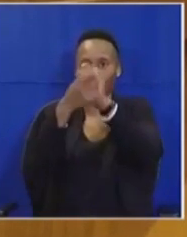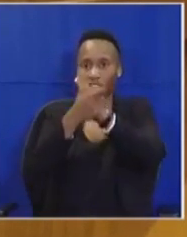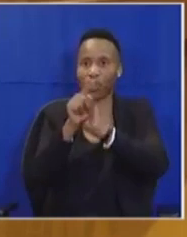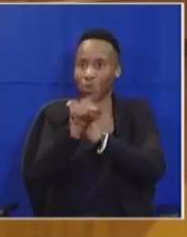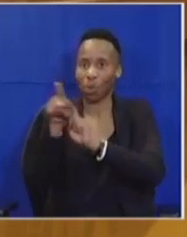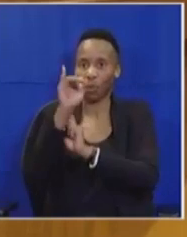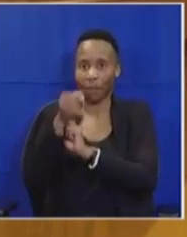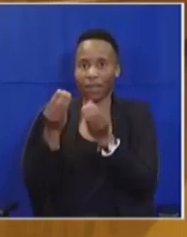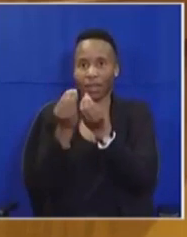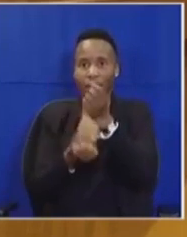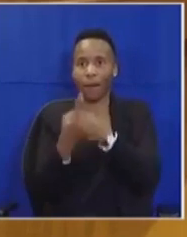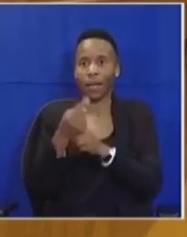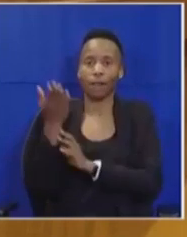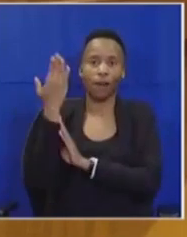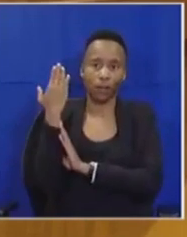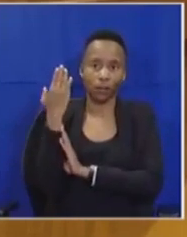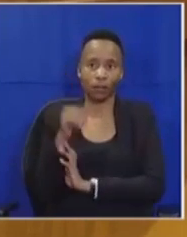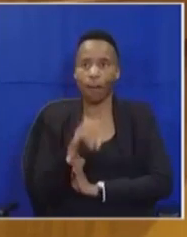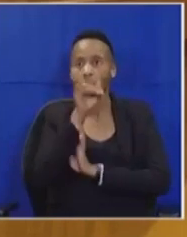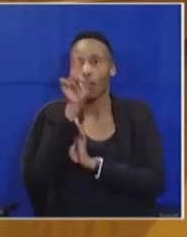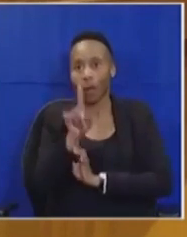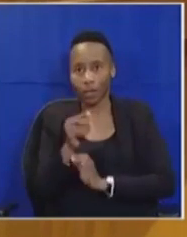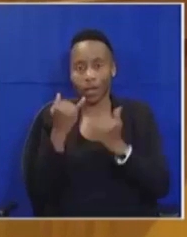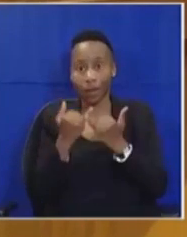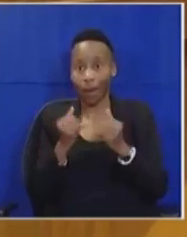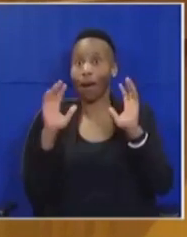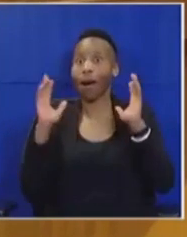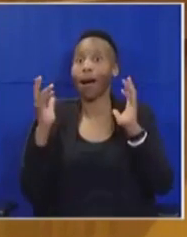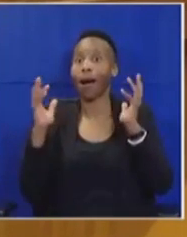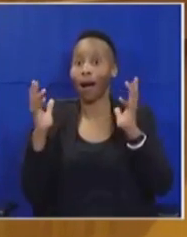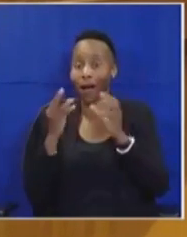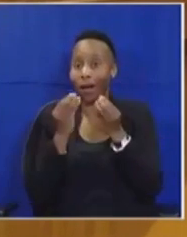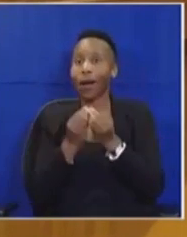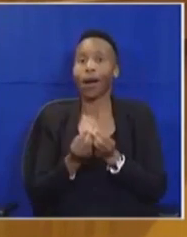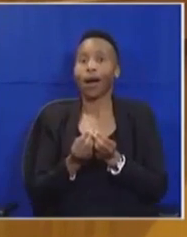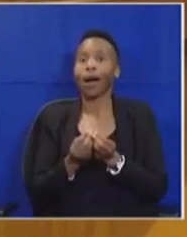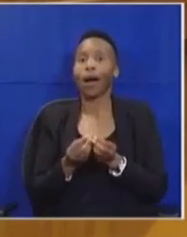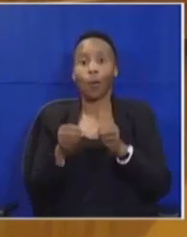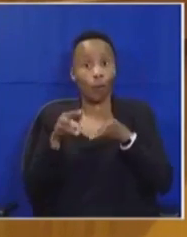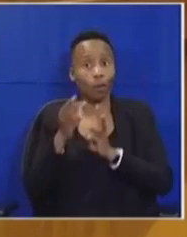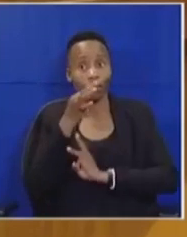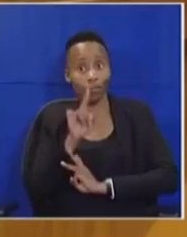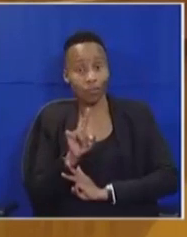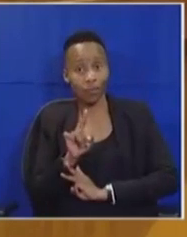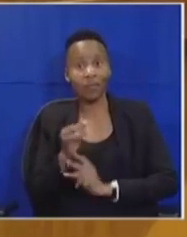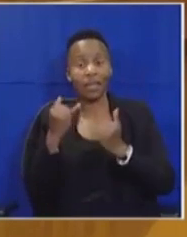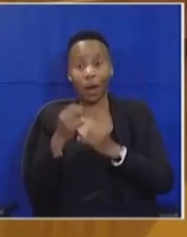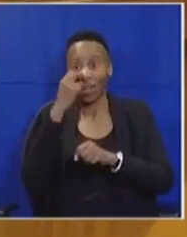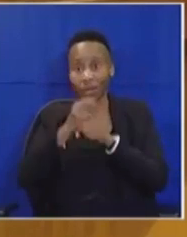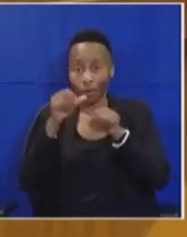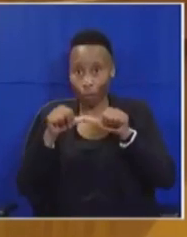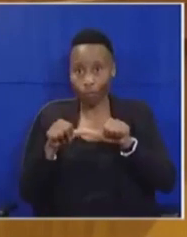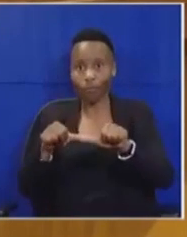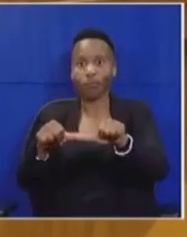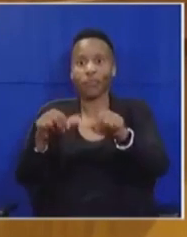that they have embraced the fact that we now have to move forward with the land question. They